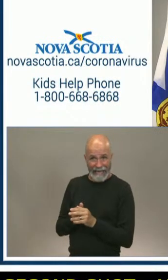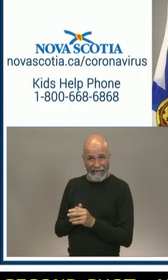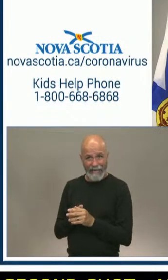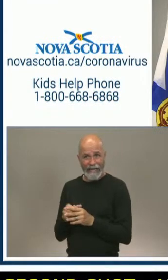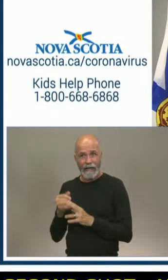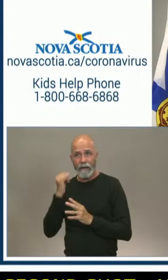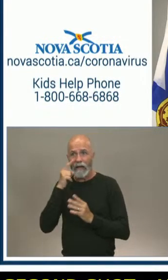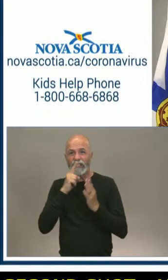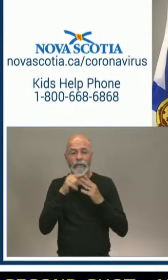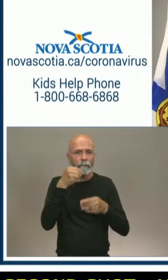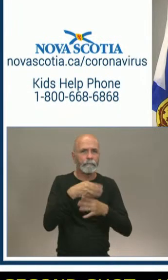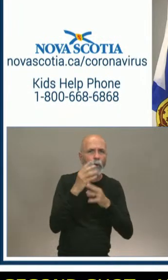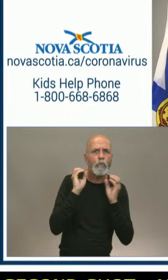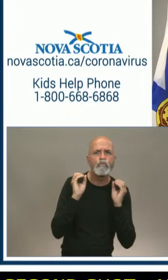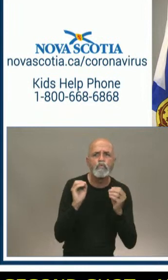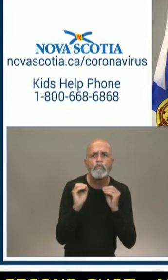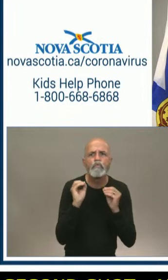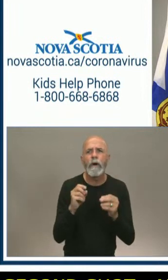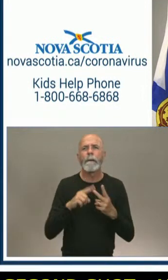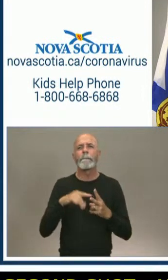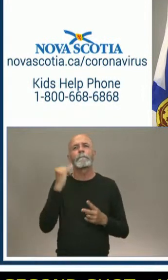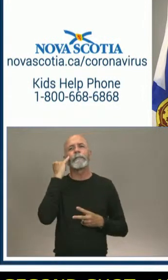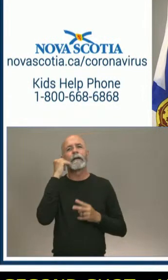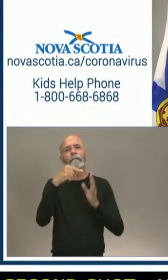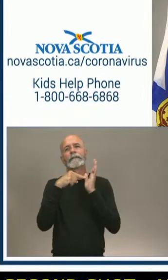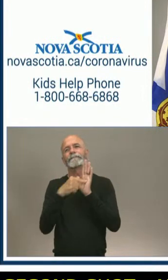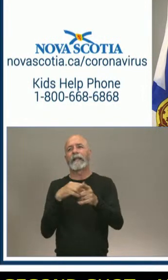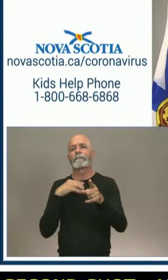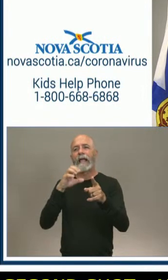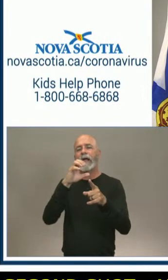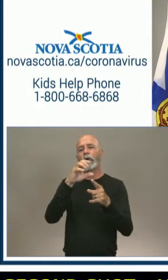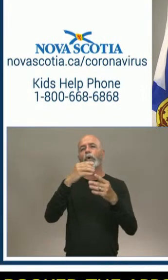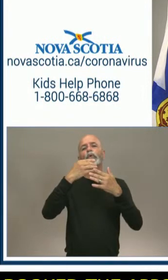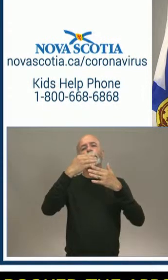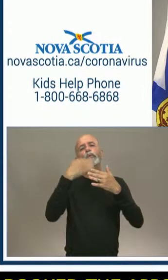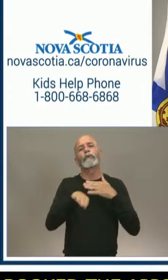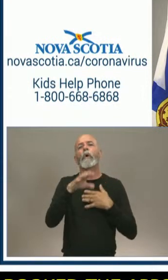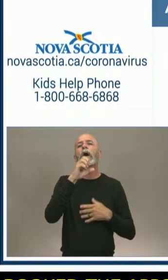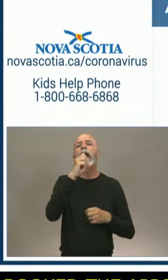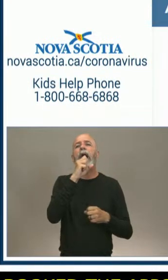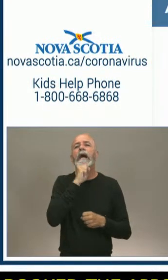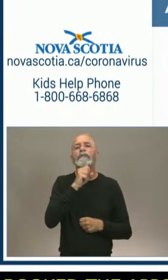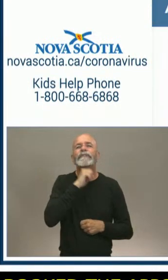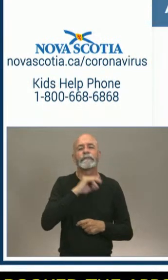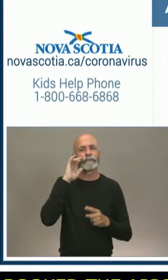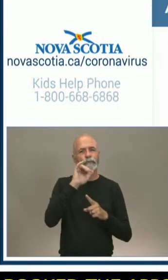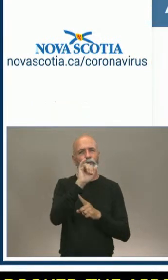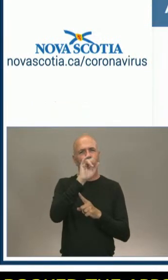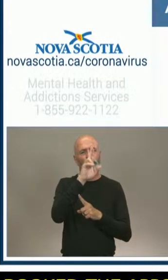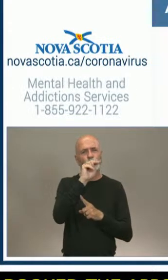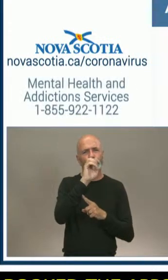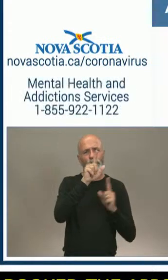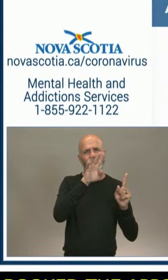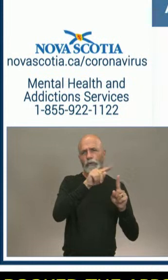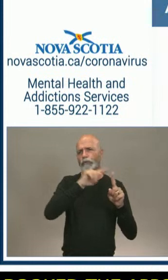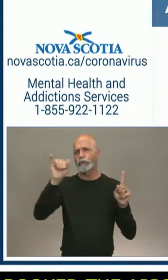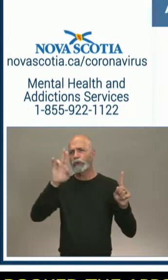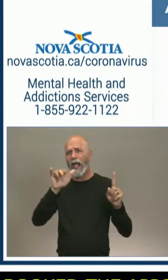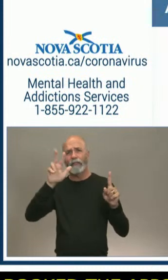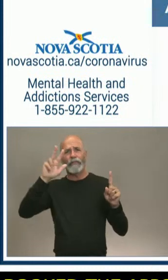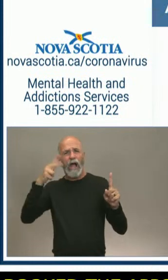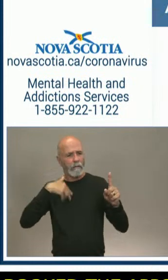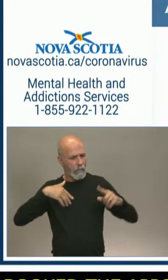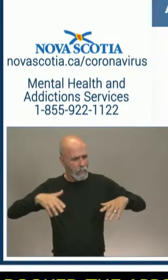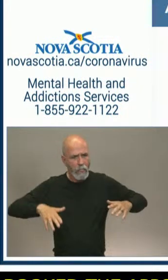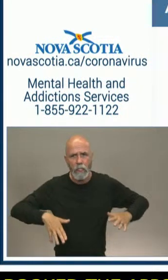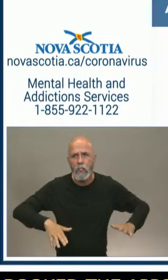that's if you're between June 24th and July 3rd, just call the 1-800 line if you did not provide that email. Next